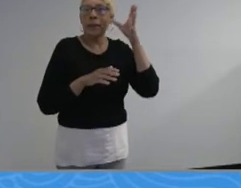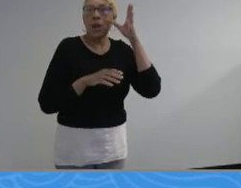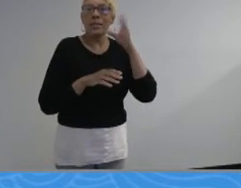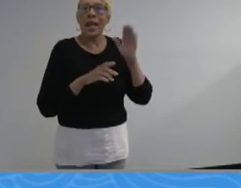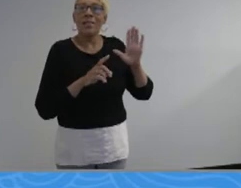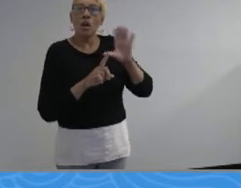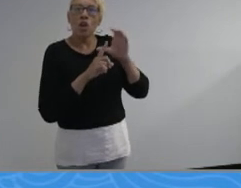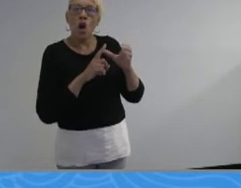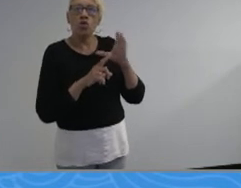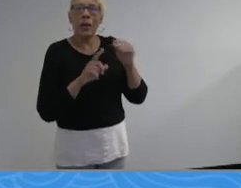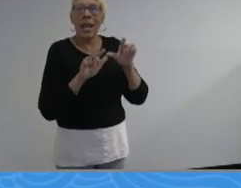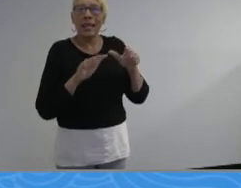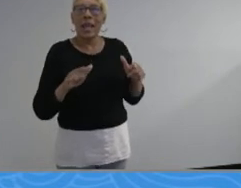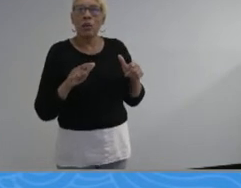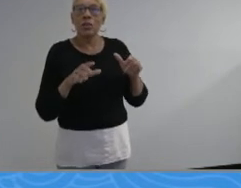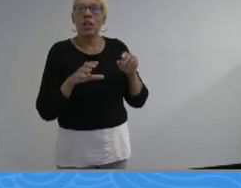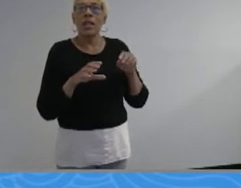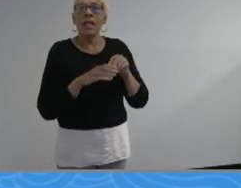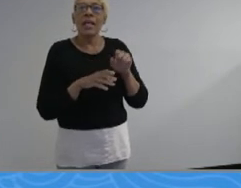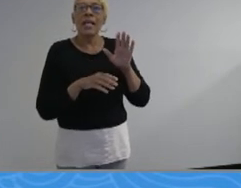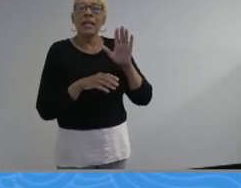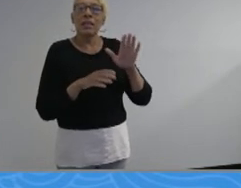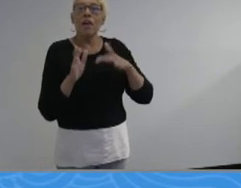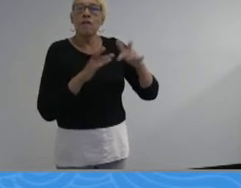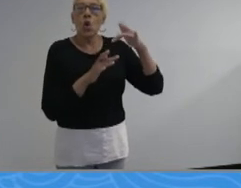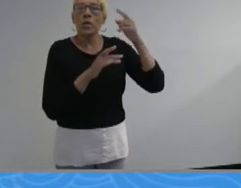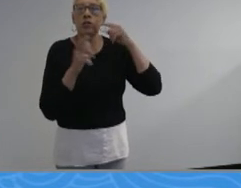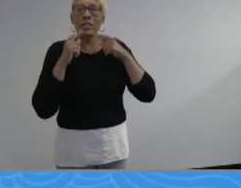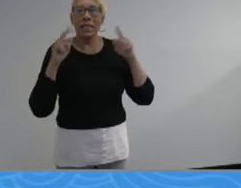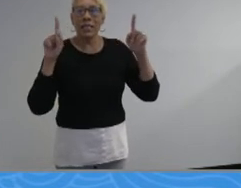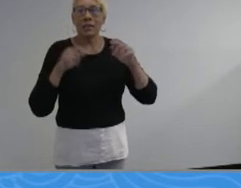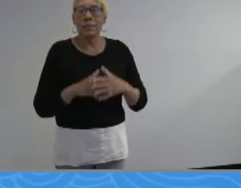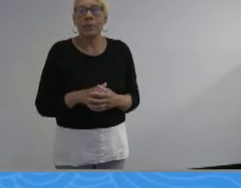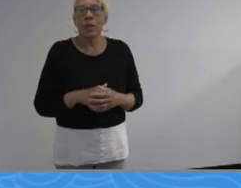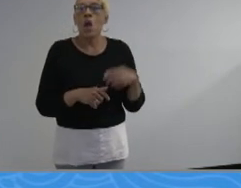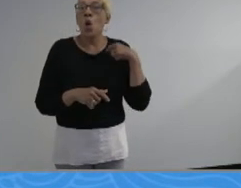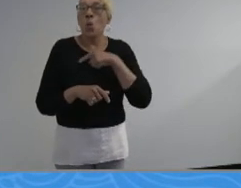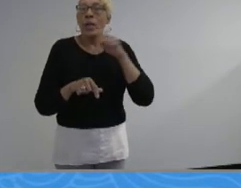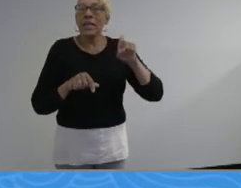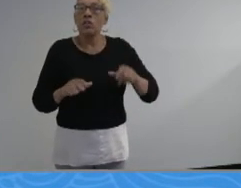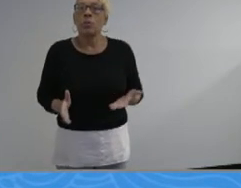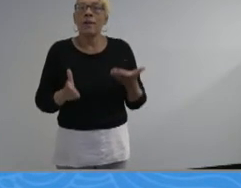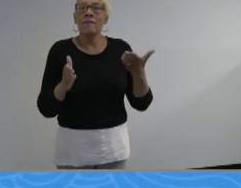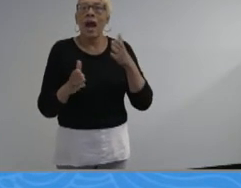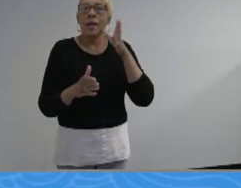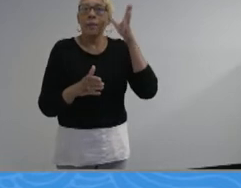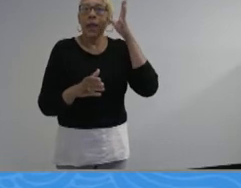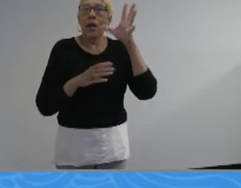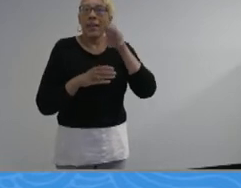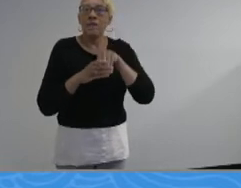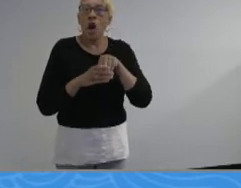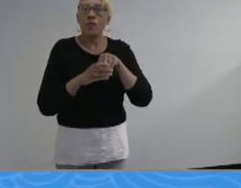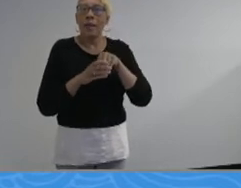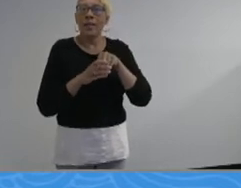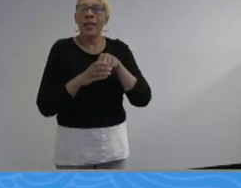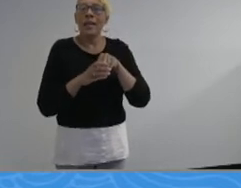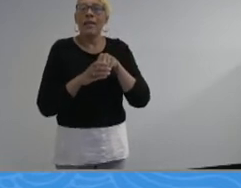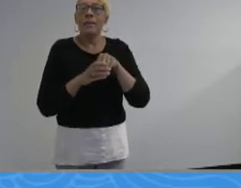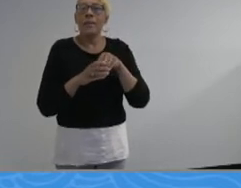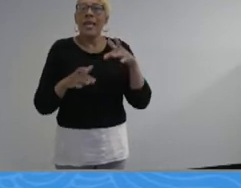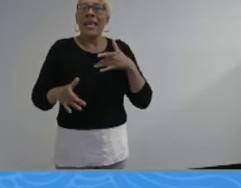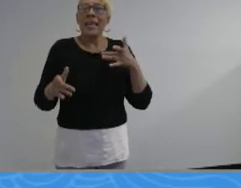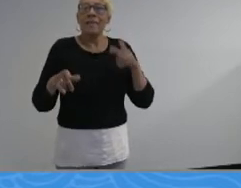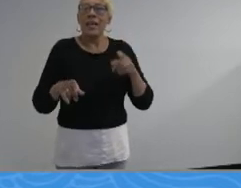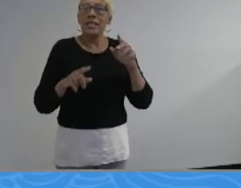culture and language in their voyage for success. We need to provide parent involvement events specifically